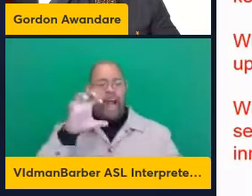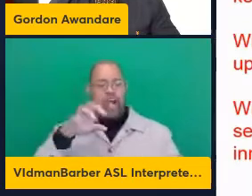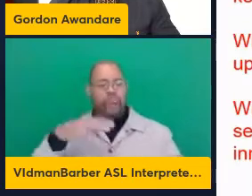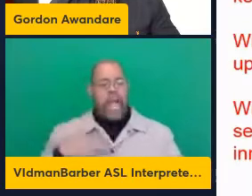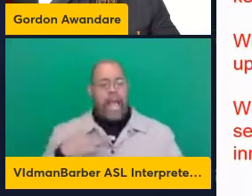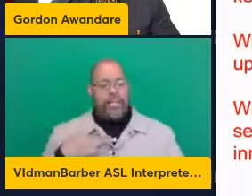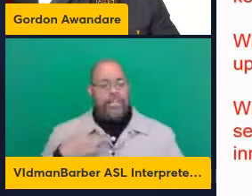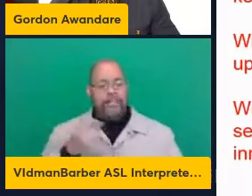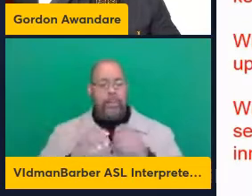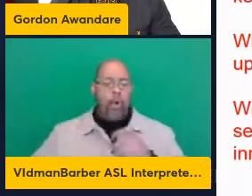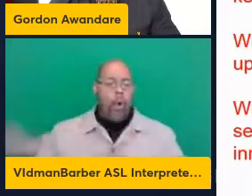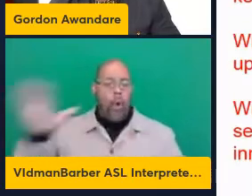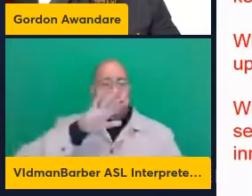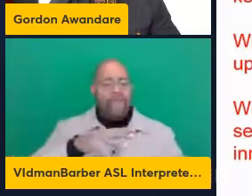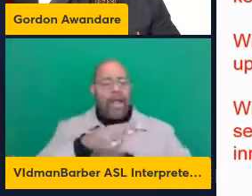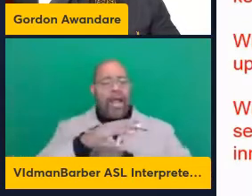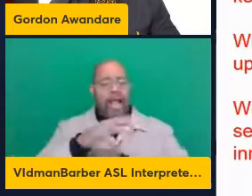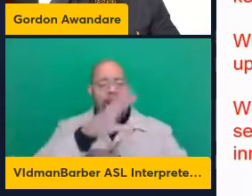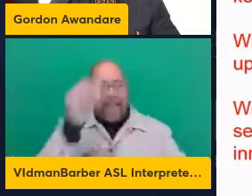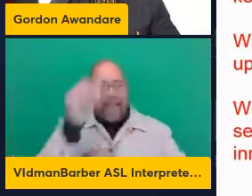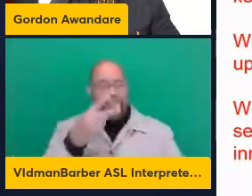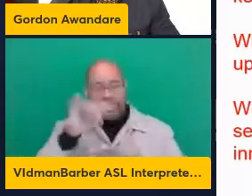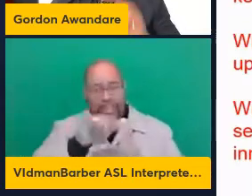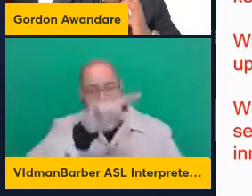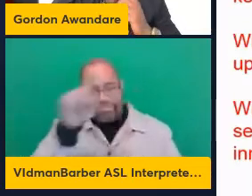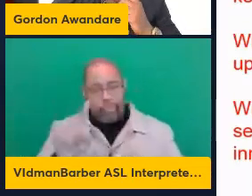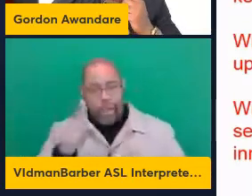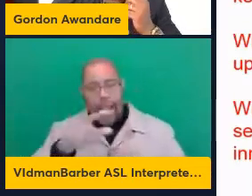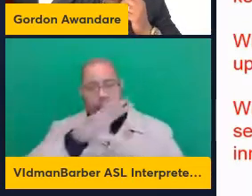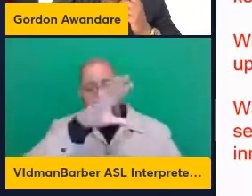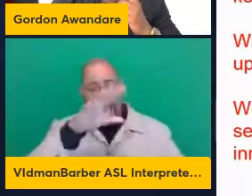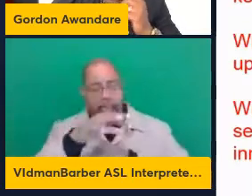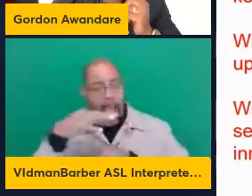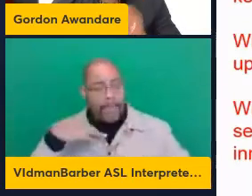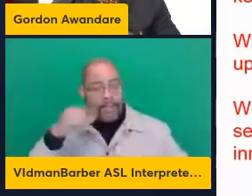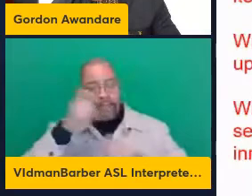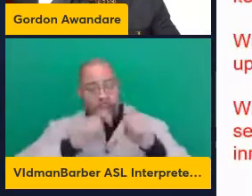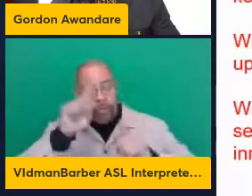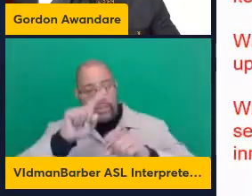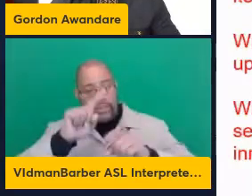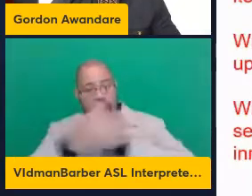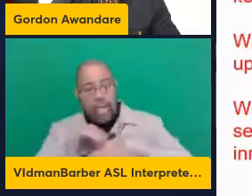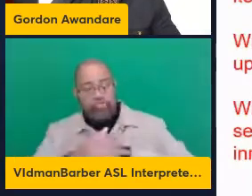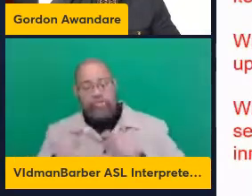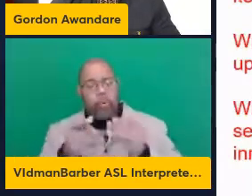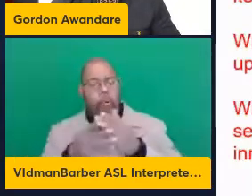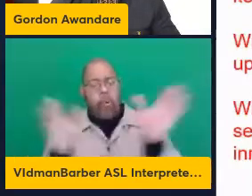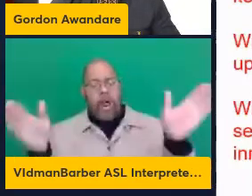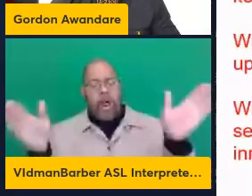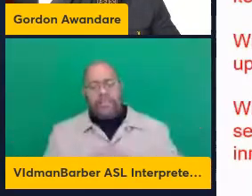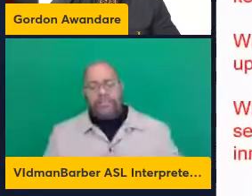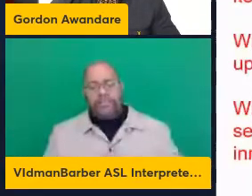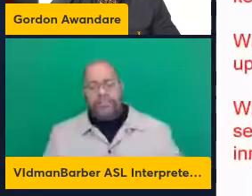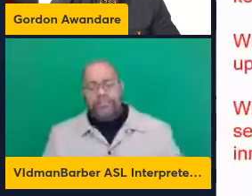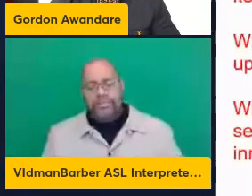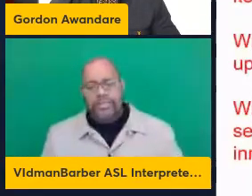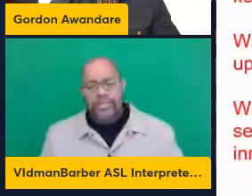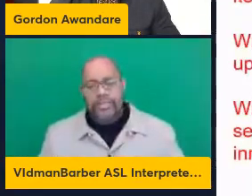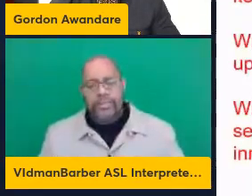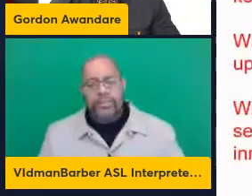from across the continent. The map shows you where all the applications came from, basically widely, distributed.